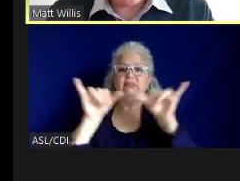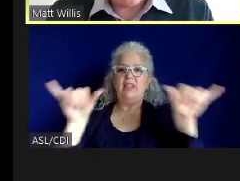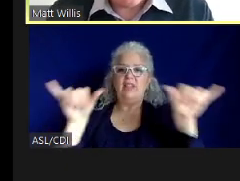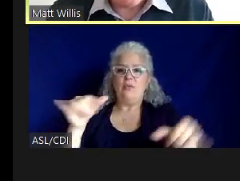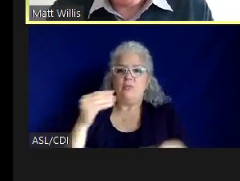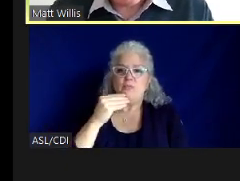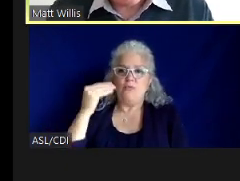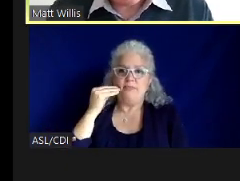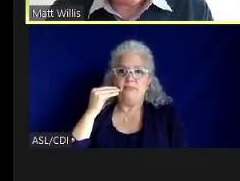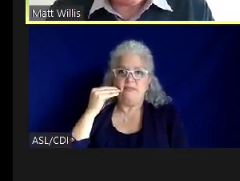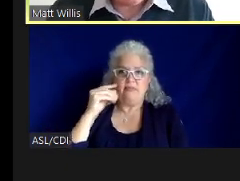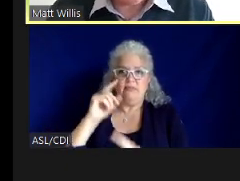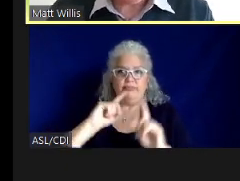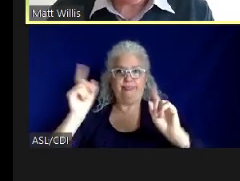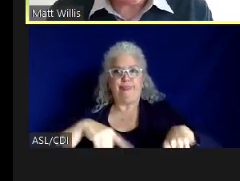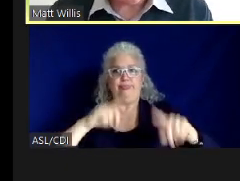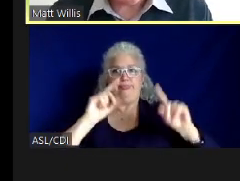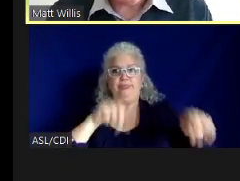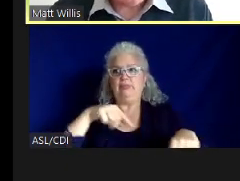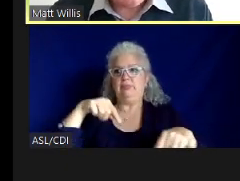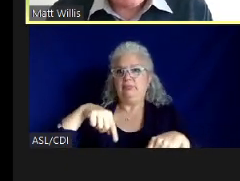Area. Next, please.